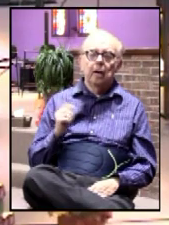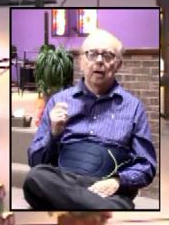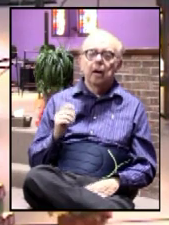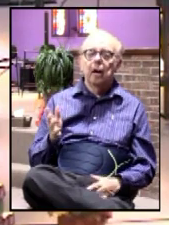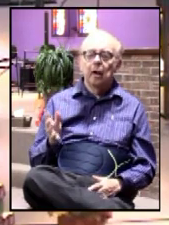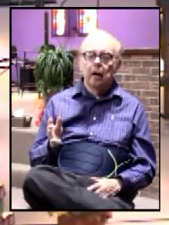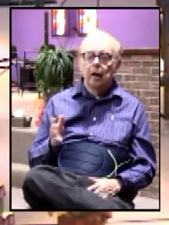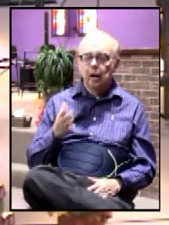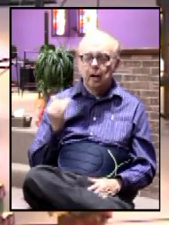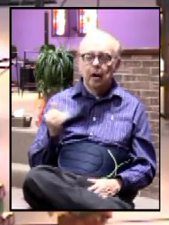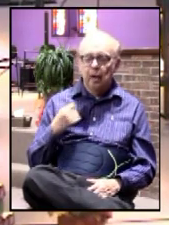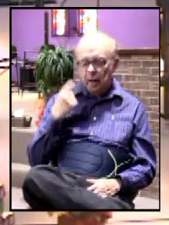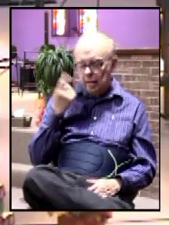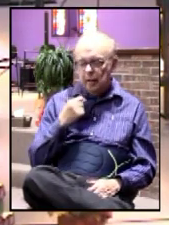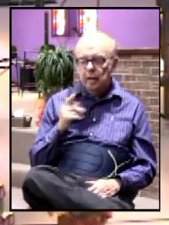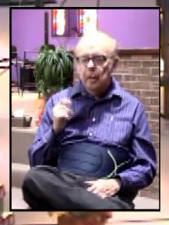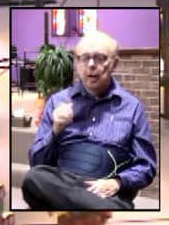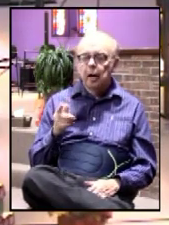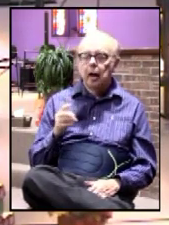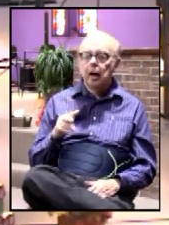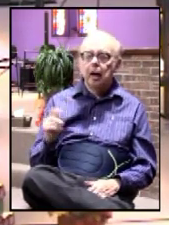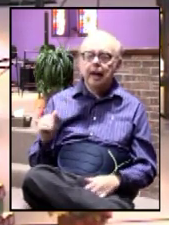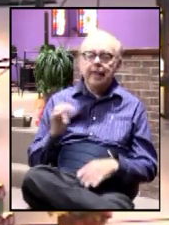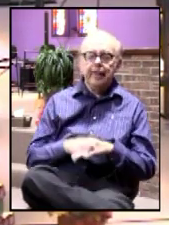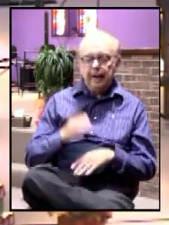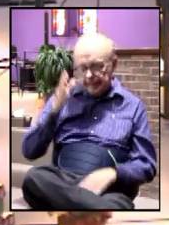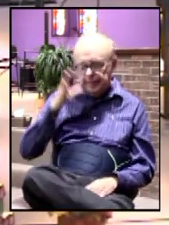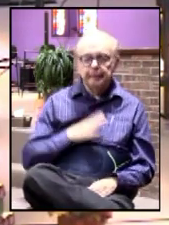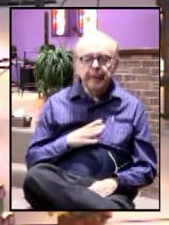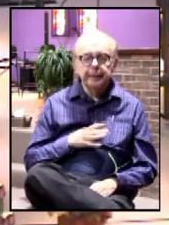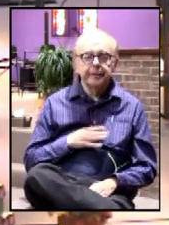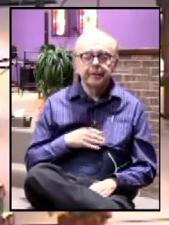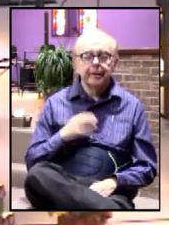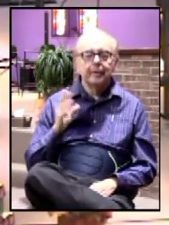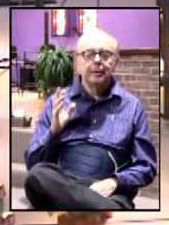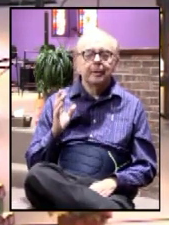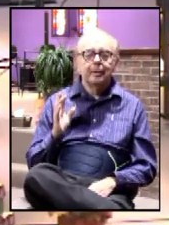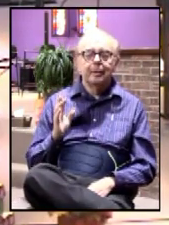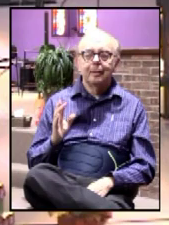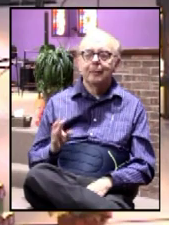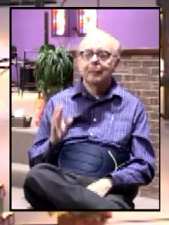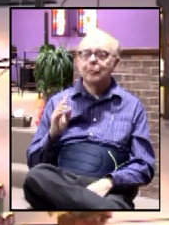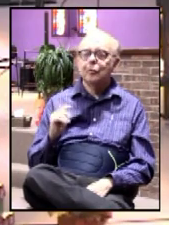has better looking toilets than the men's?